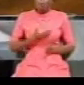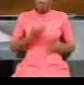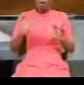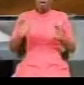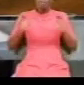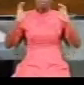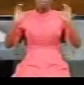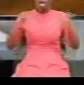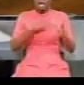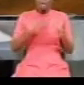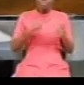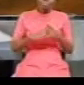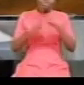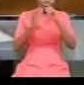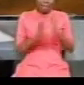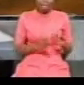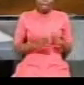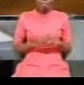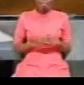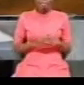commitment, and to lay our